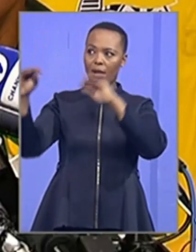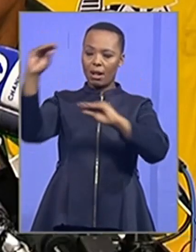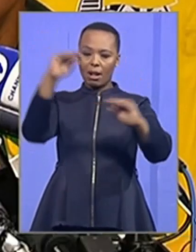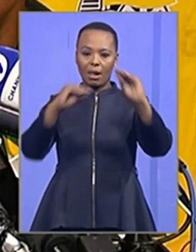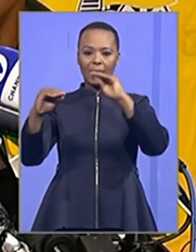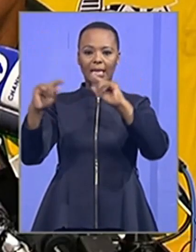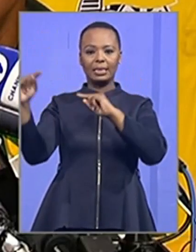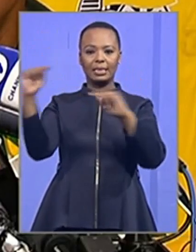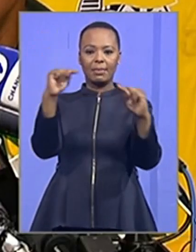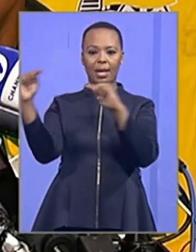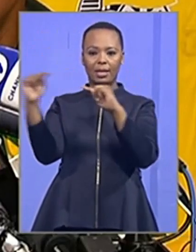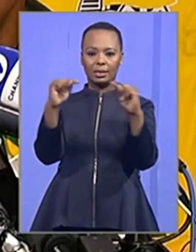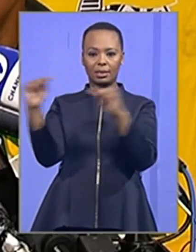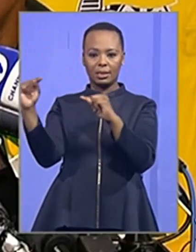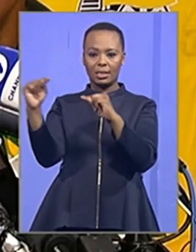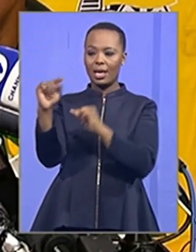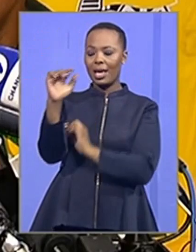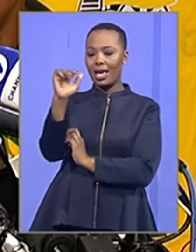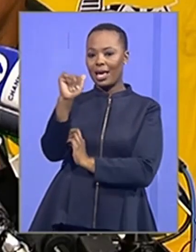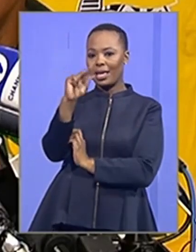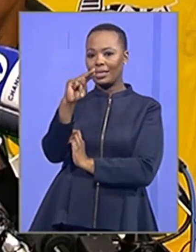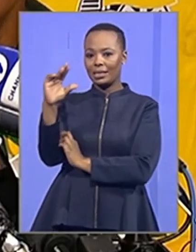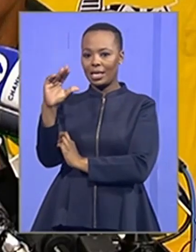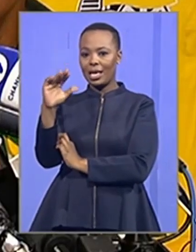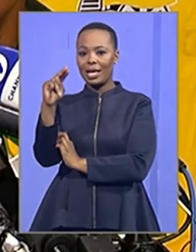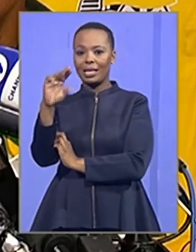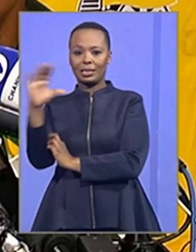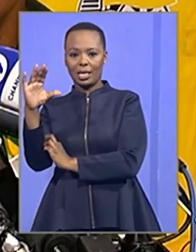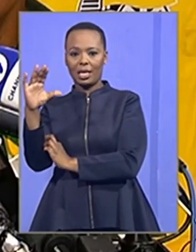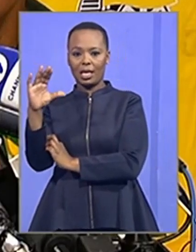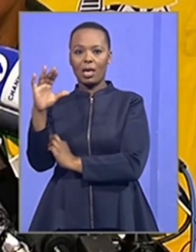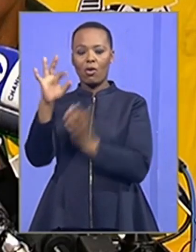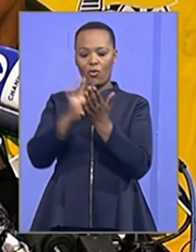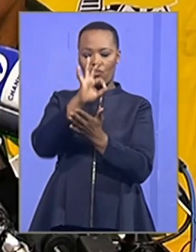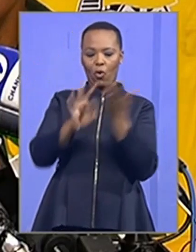the ANC, we will vote against it.